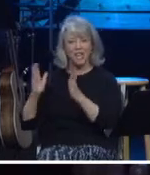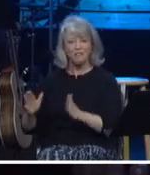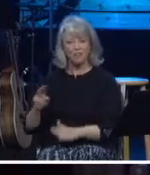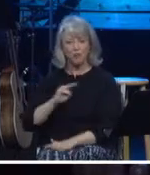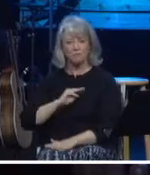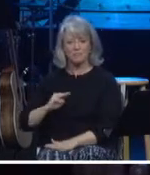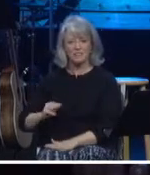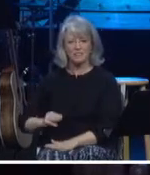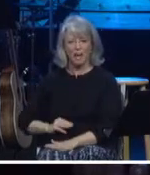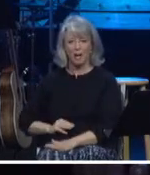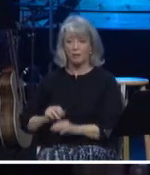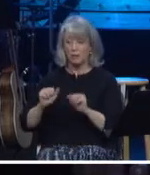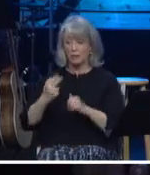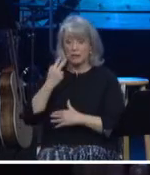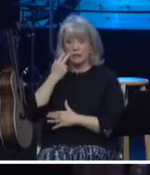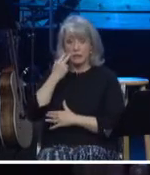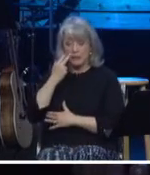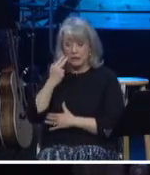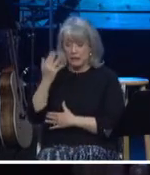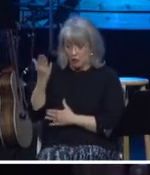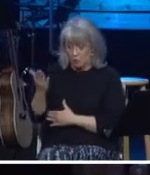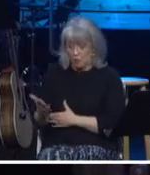stands right in front of them.